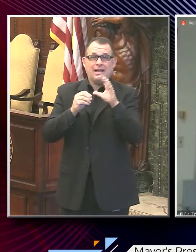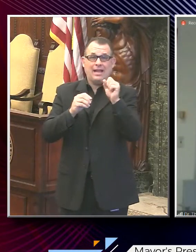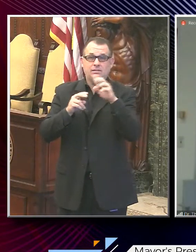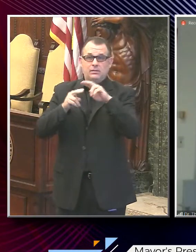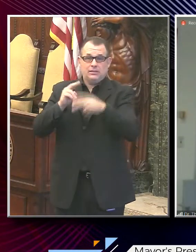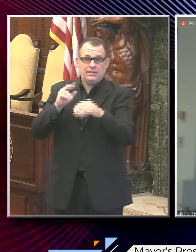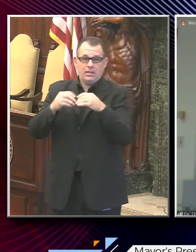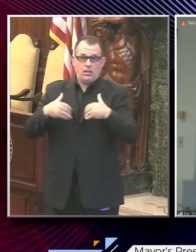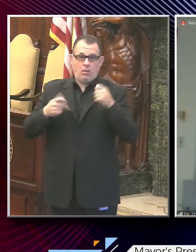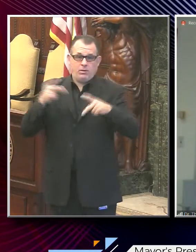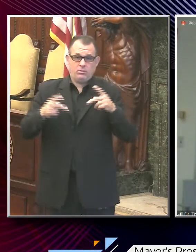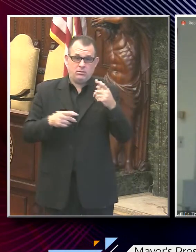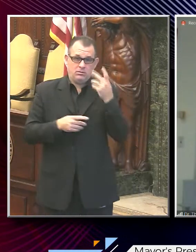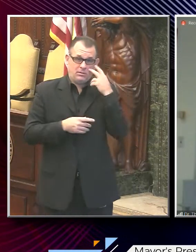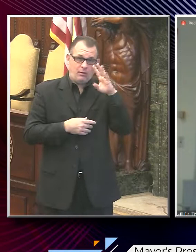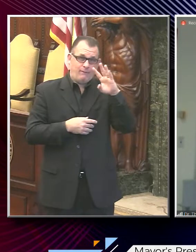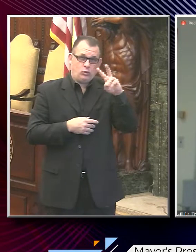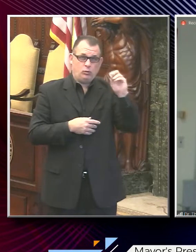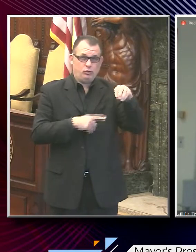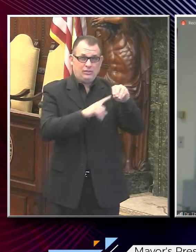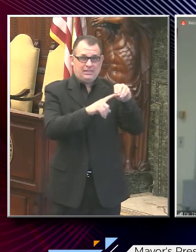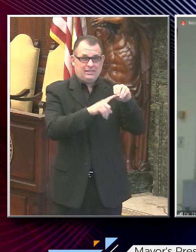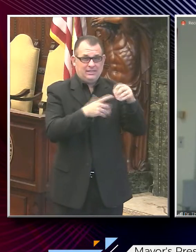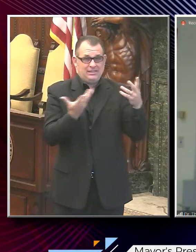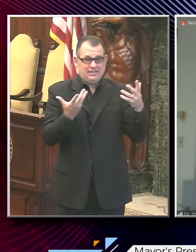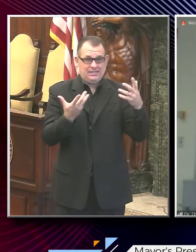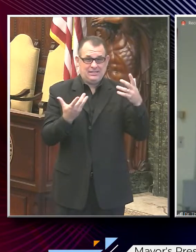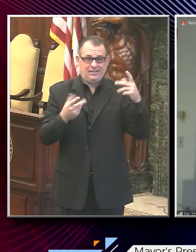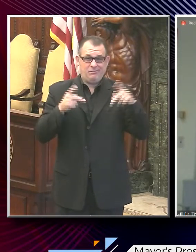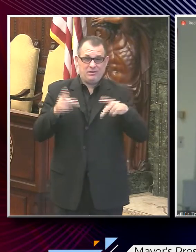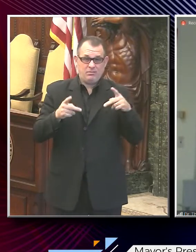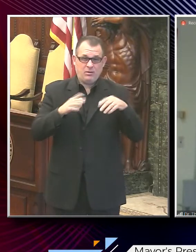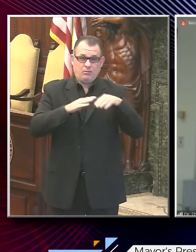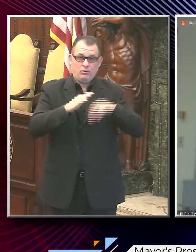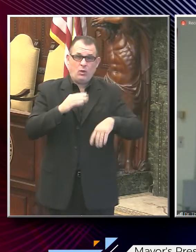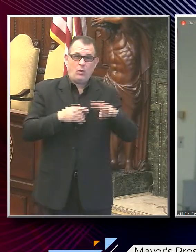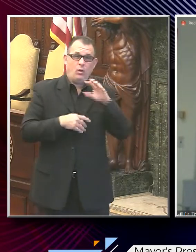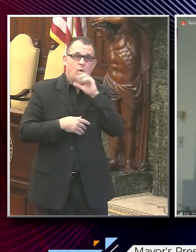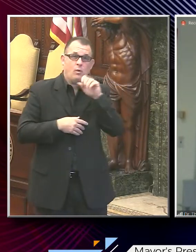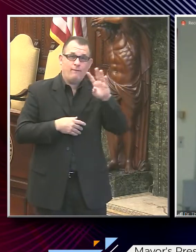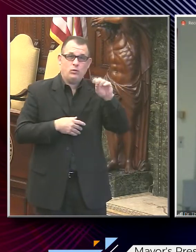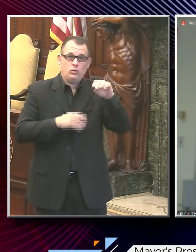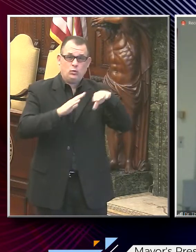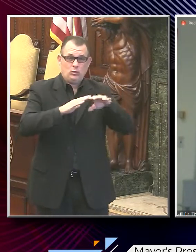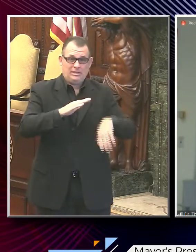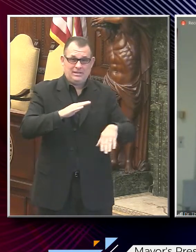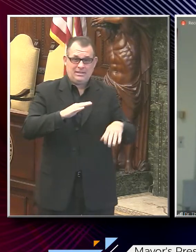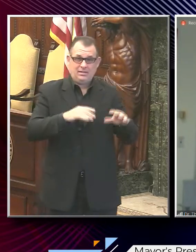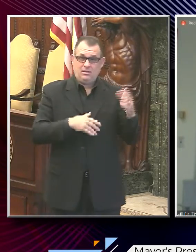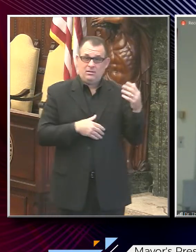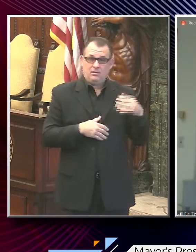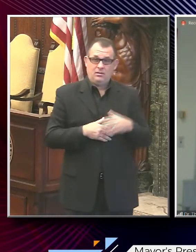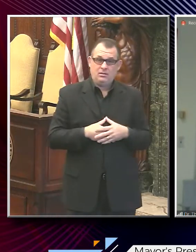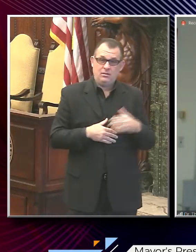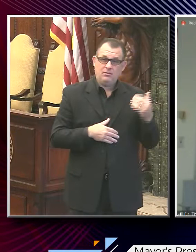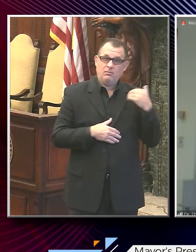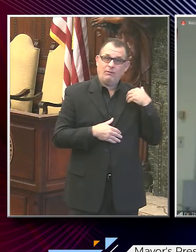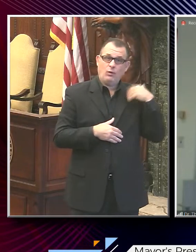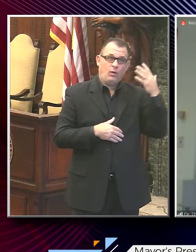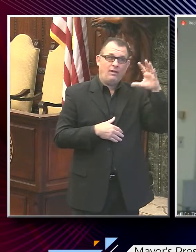Today, 42% of the cases that came to us were under the age of 40, whereas a couple of weeks ago, that was consistently greater than